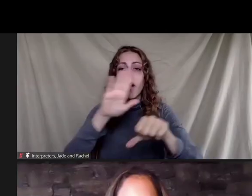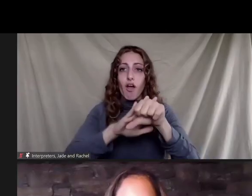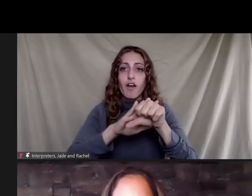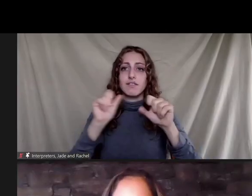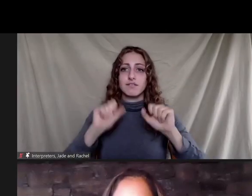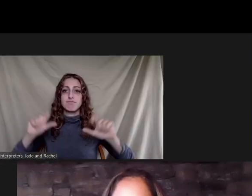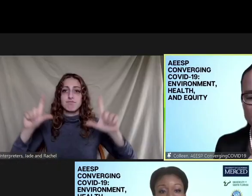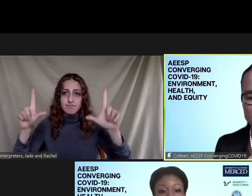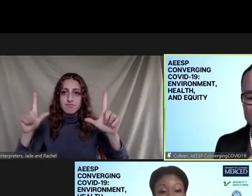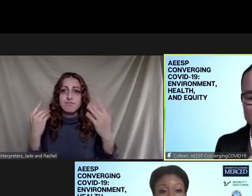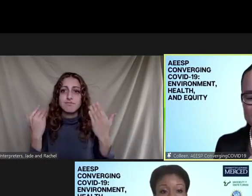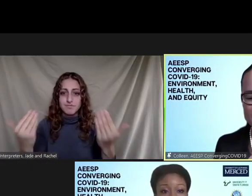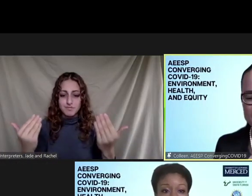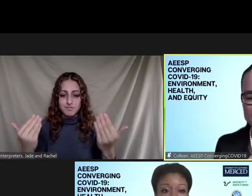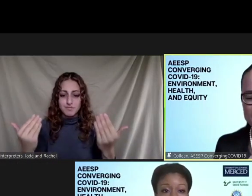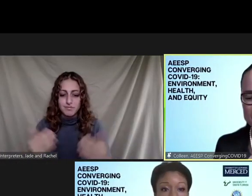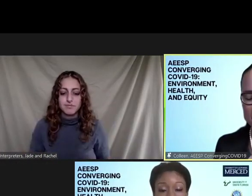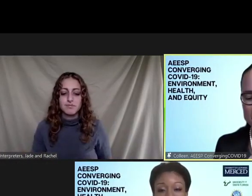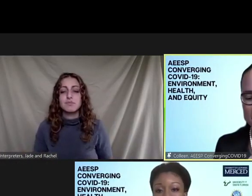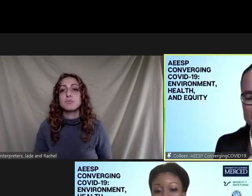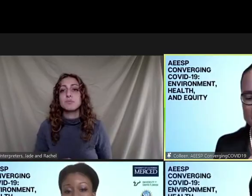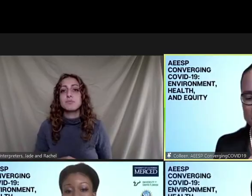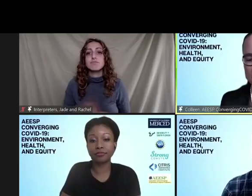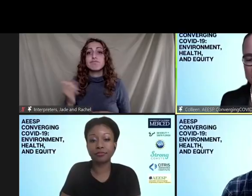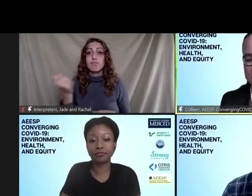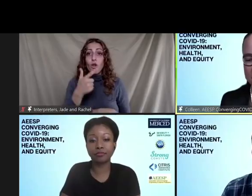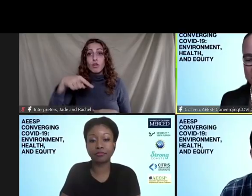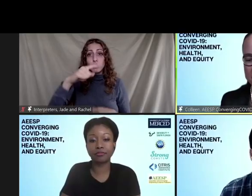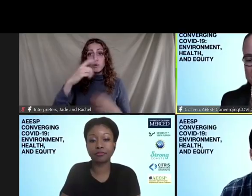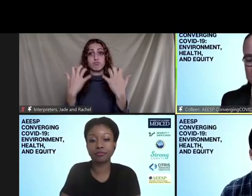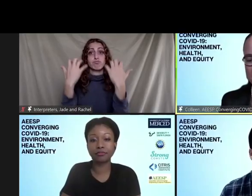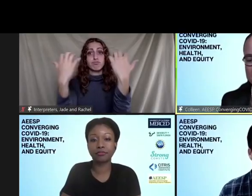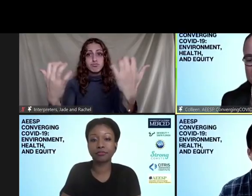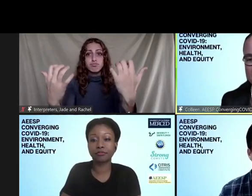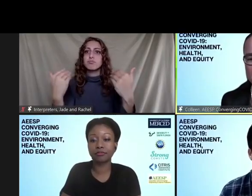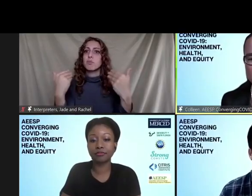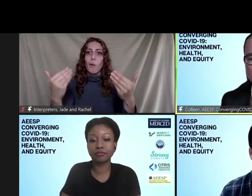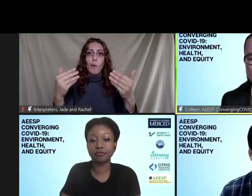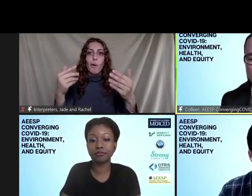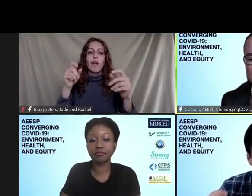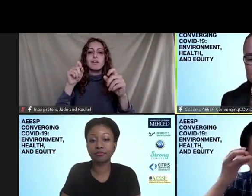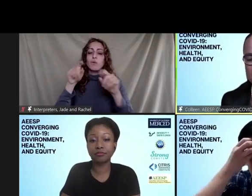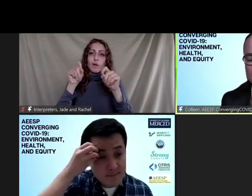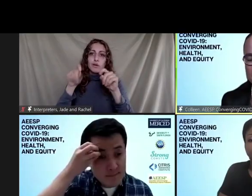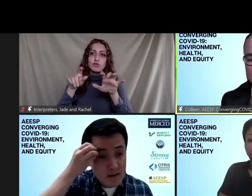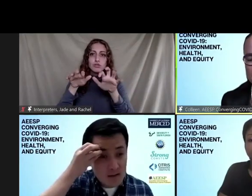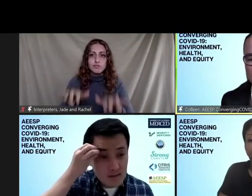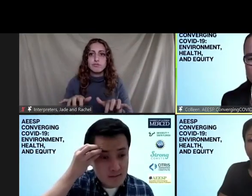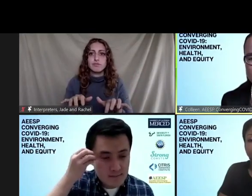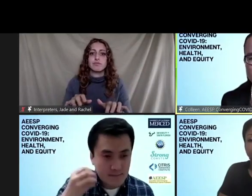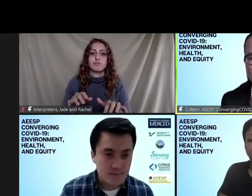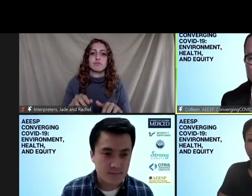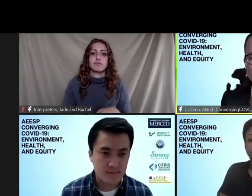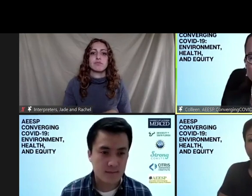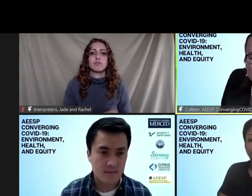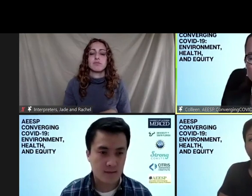uh and all the attendees uh please submit questions and the questions and answers on the bottom uh right